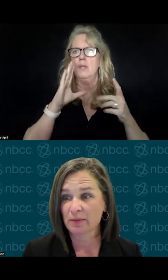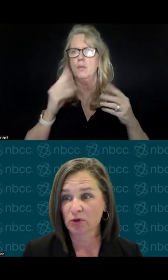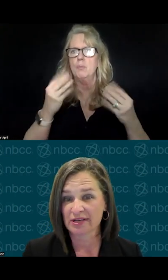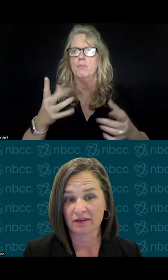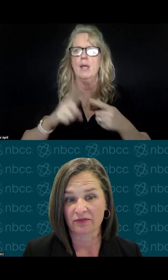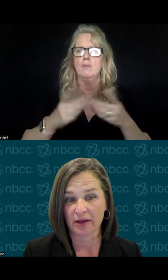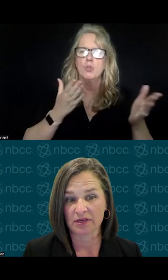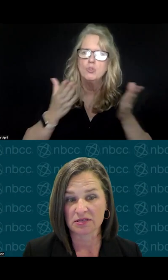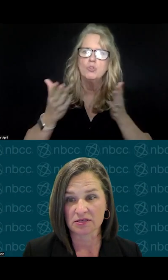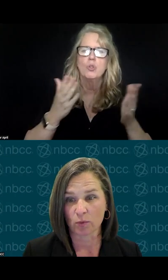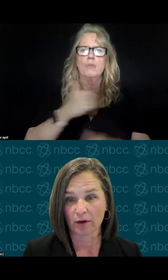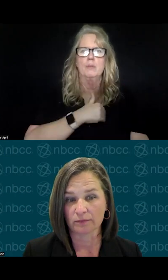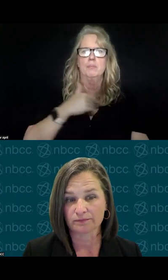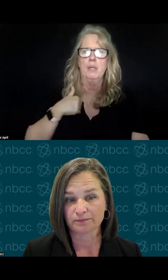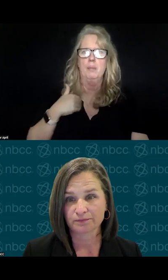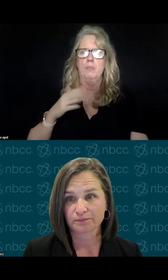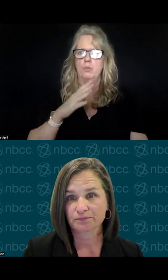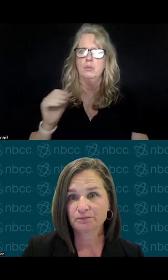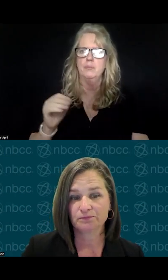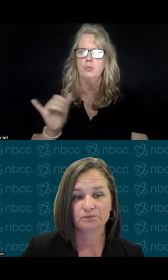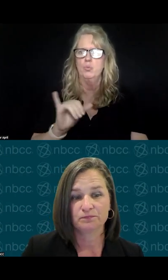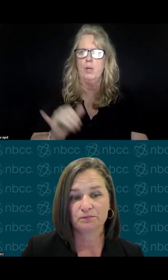service members and their families as well.